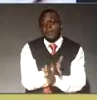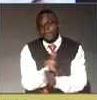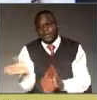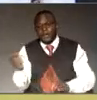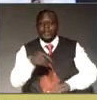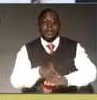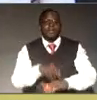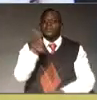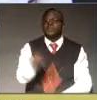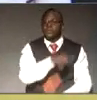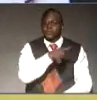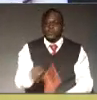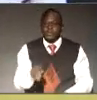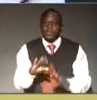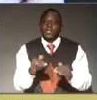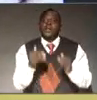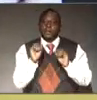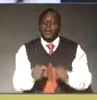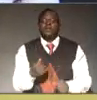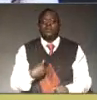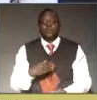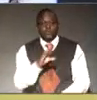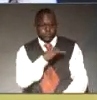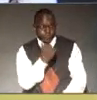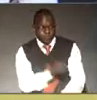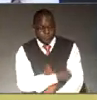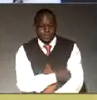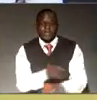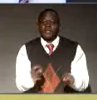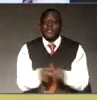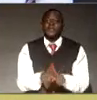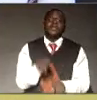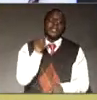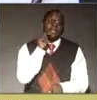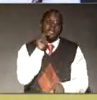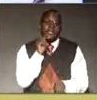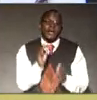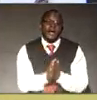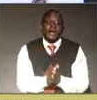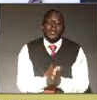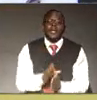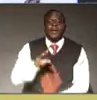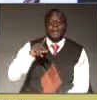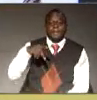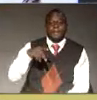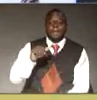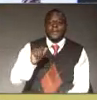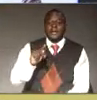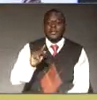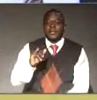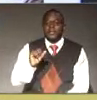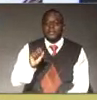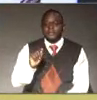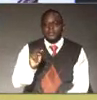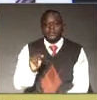and void. Themselves, they have acknowledged that I have two authorities in Nigeria and Pakistan. It says when judgment is late,